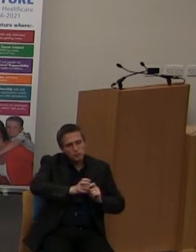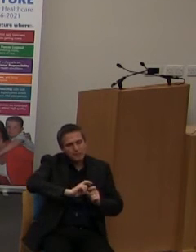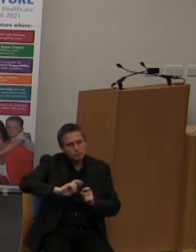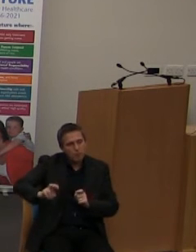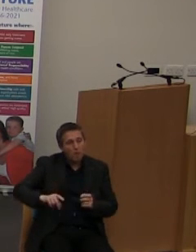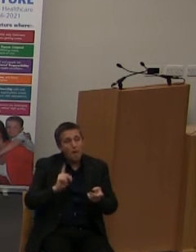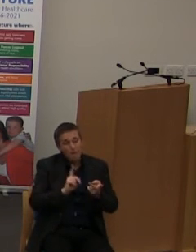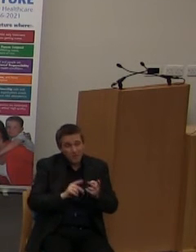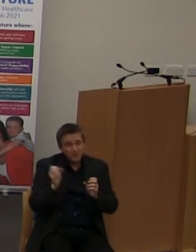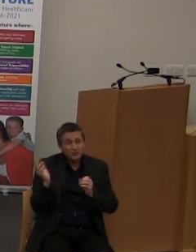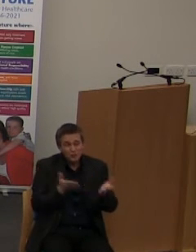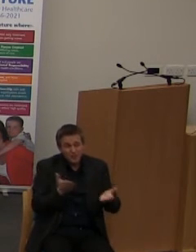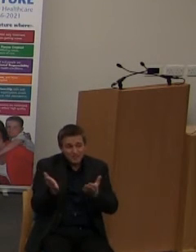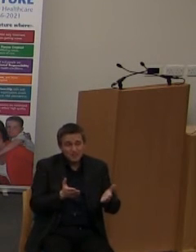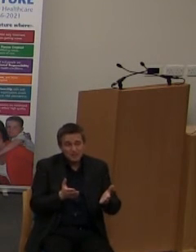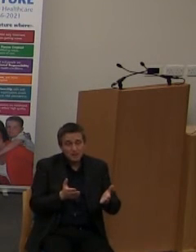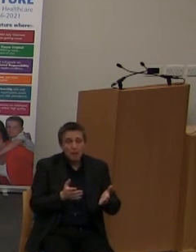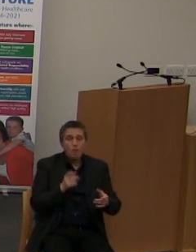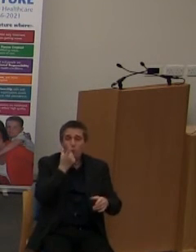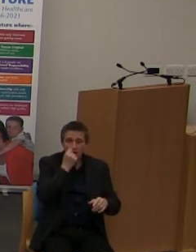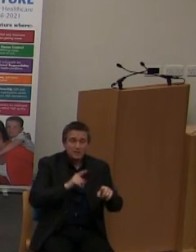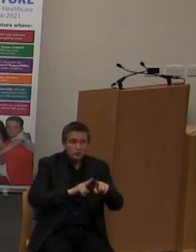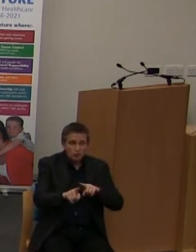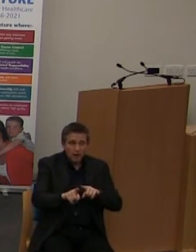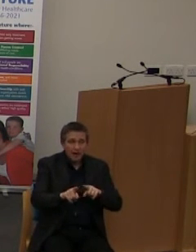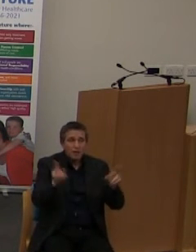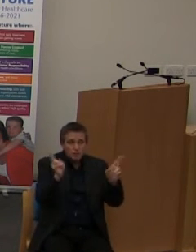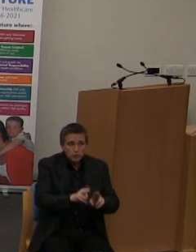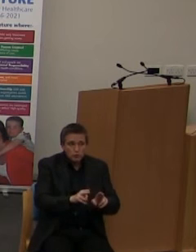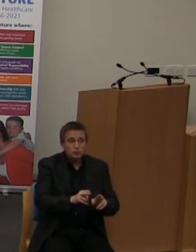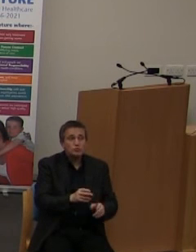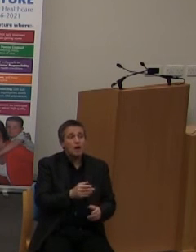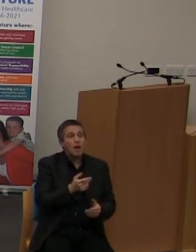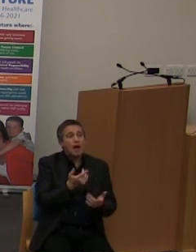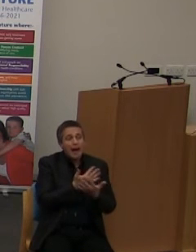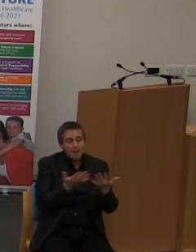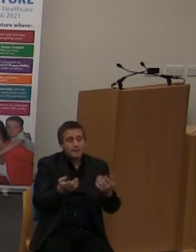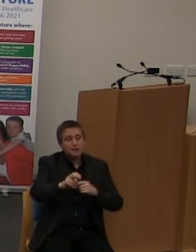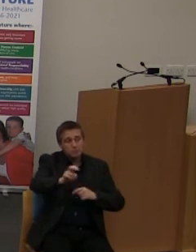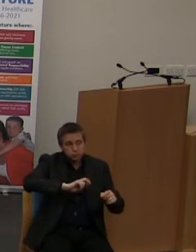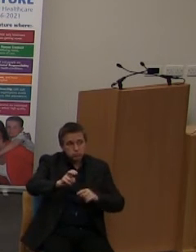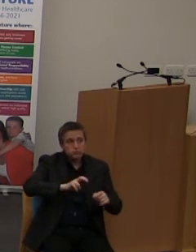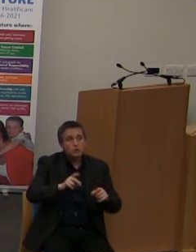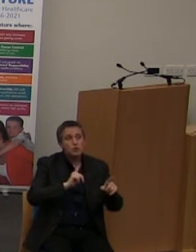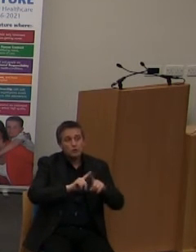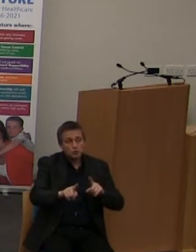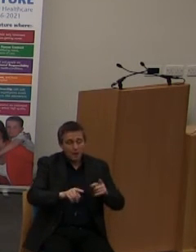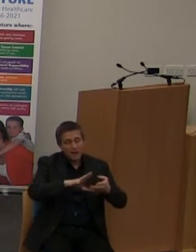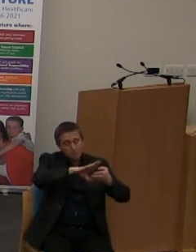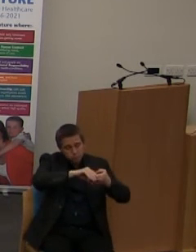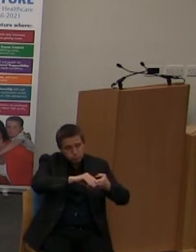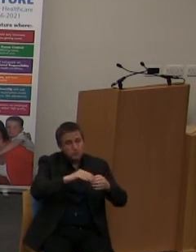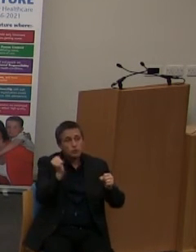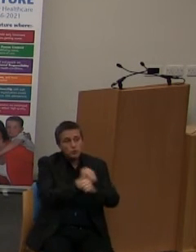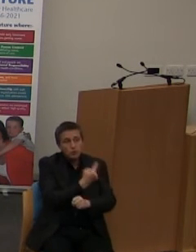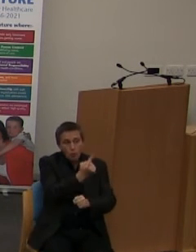services. But what we can do is try and reduce the number of times we need you to come and see us. And we'll do that by having these joint clinics. And it's also one of the